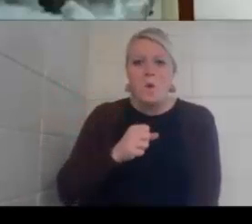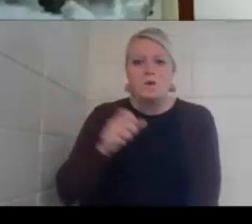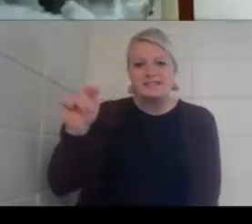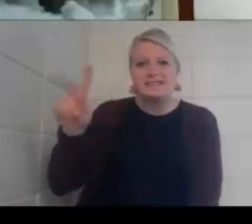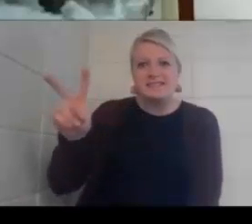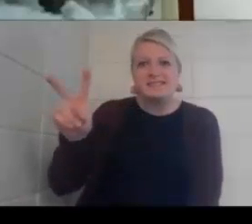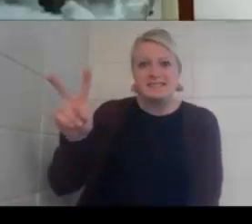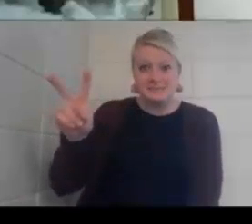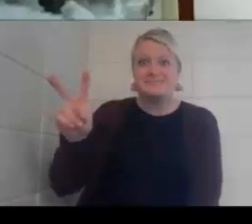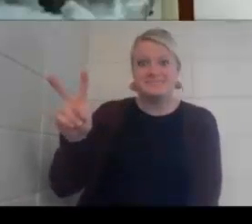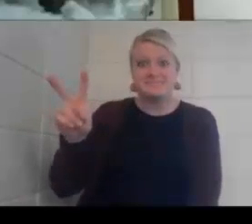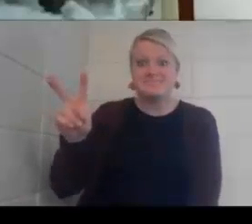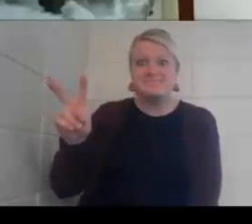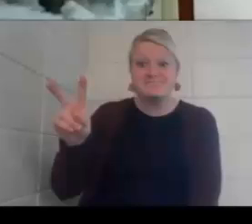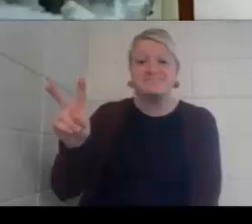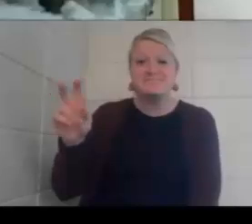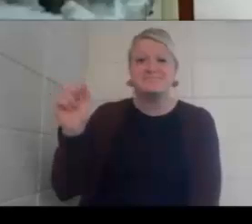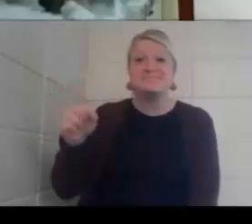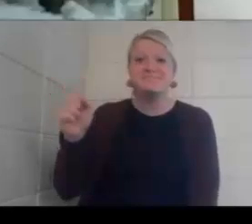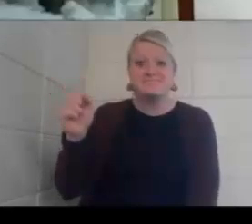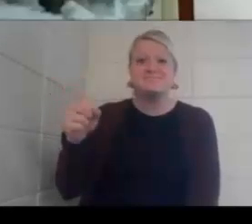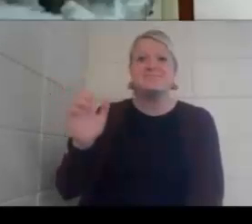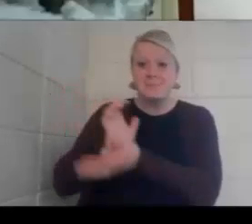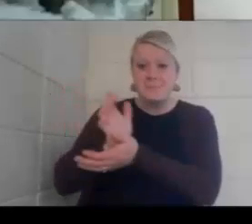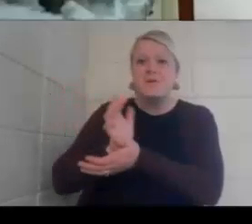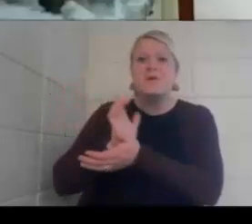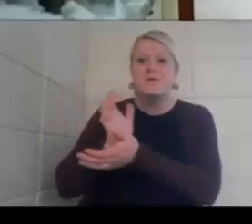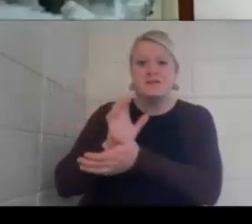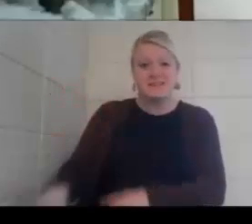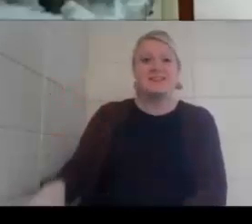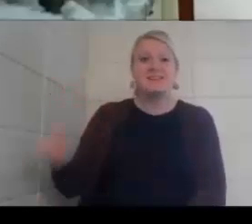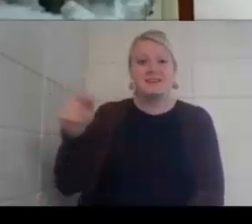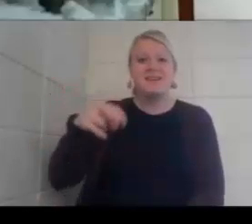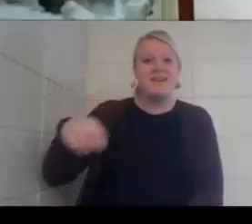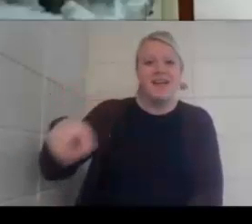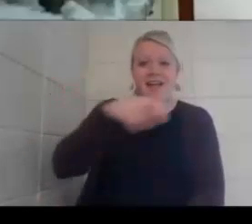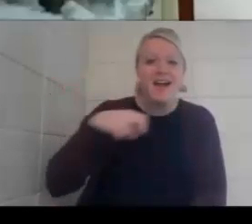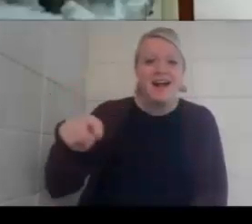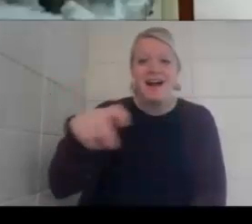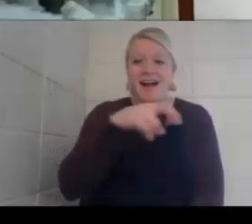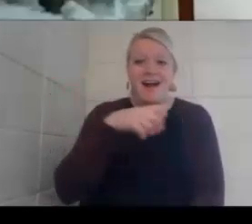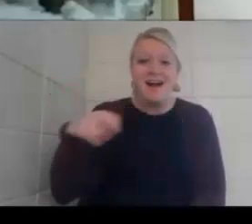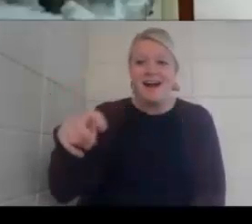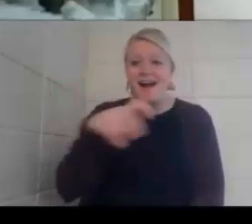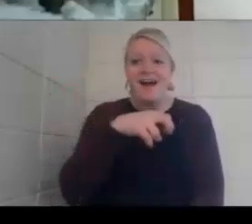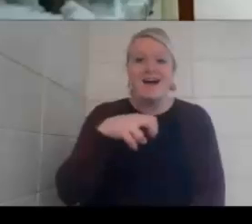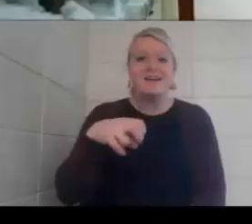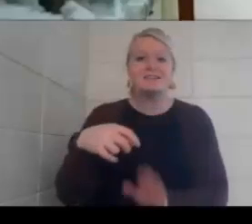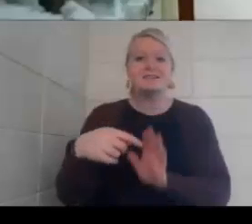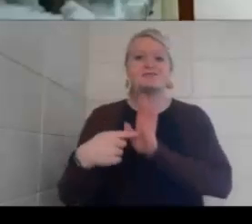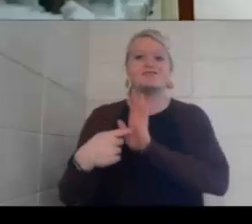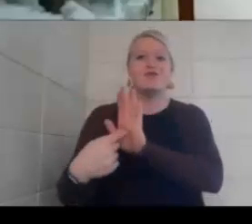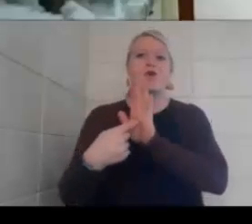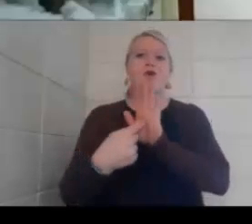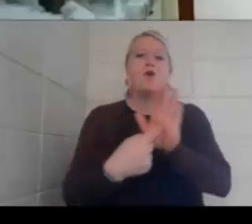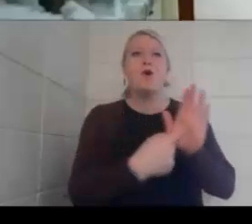This dog was in an old TV. Yeah, in a movie, this